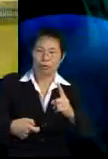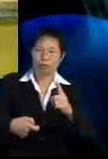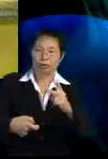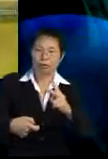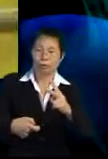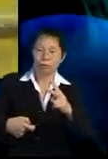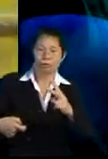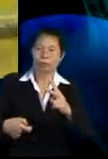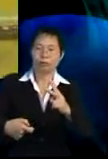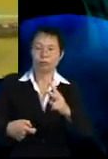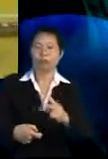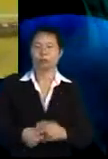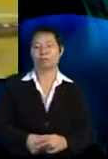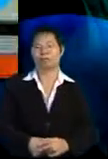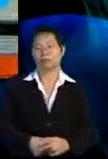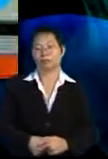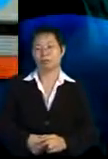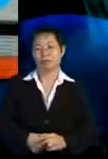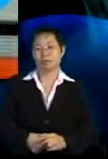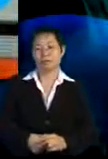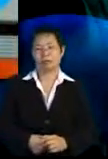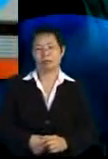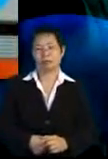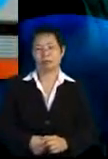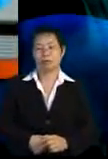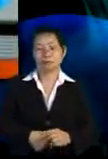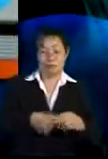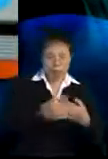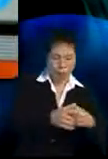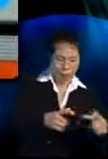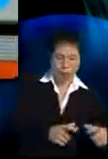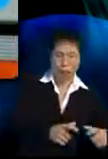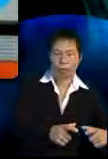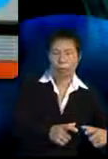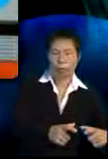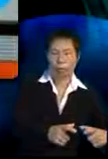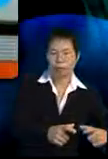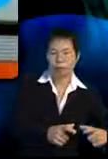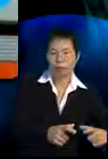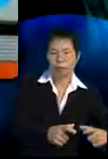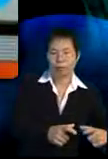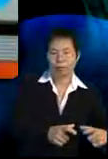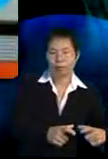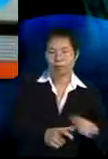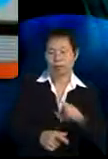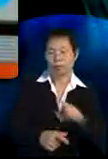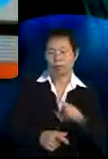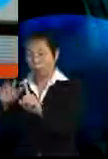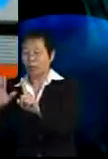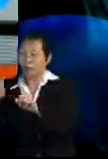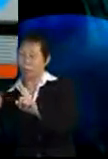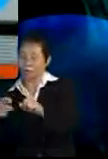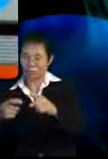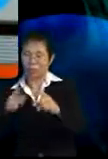1 Newton, 1.5 Newton. The wooden block moves when the reading on the spring balance is 1.5